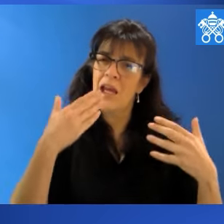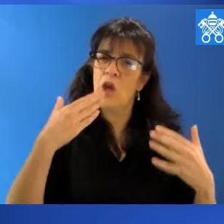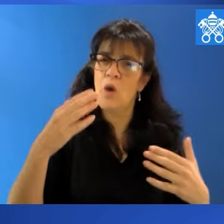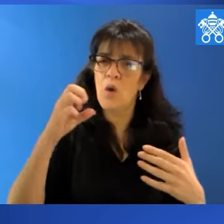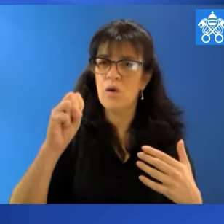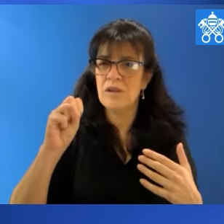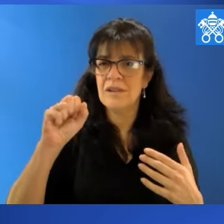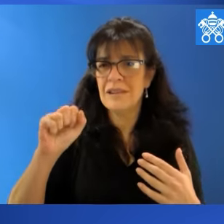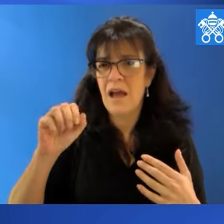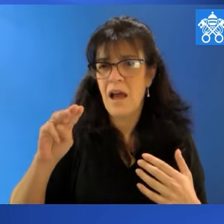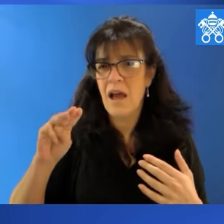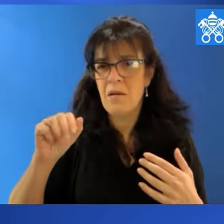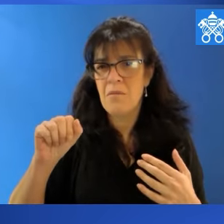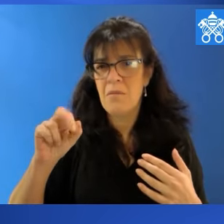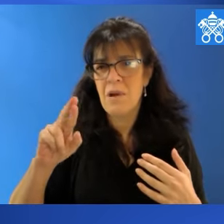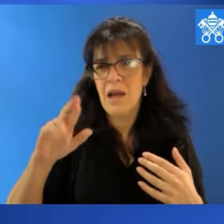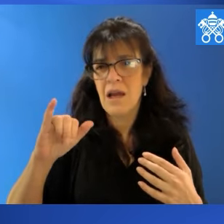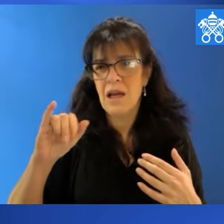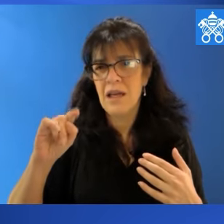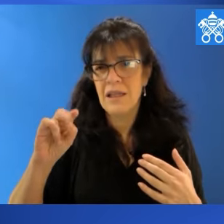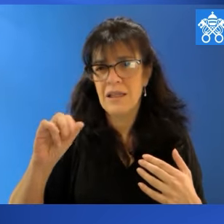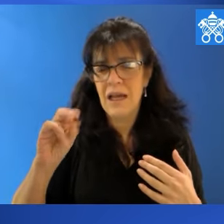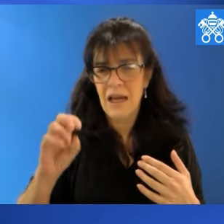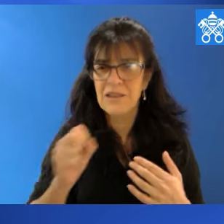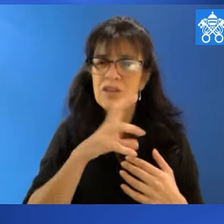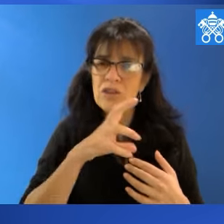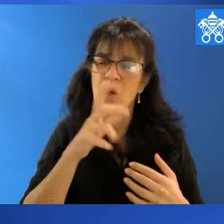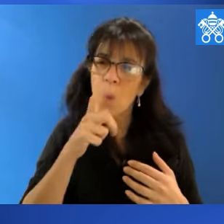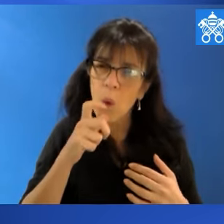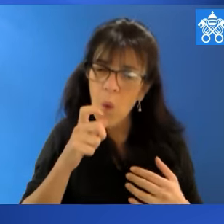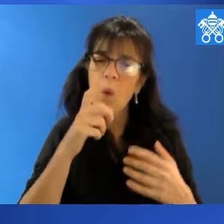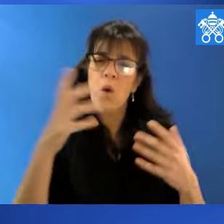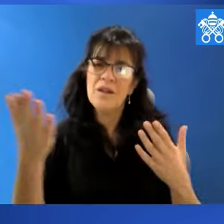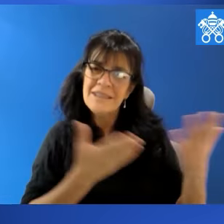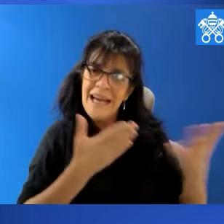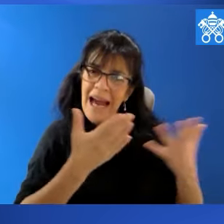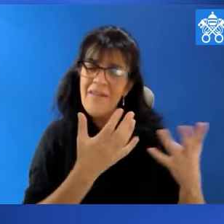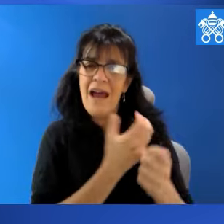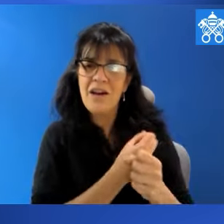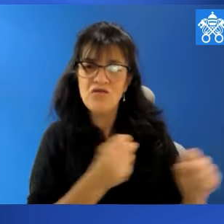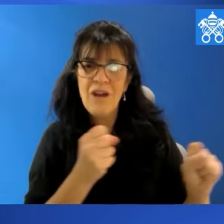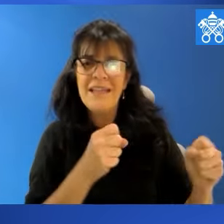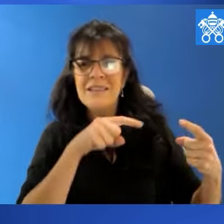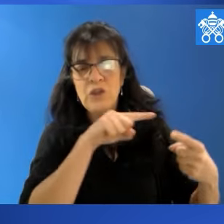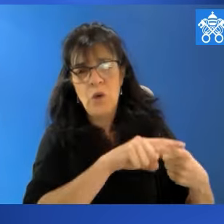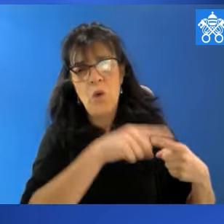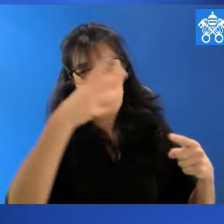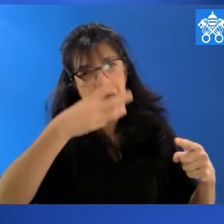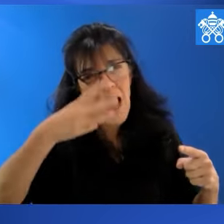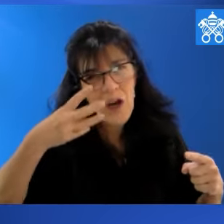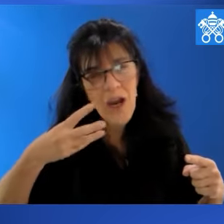who did their utmost to rescue and serve the injured and abandoned migrants on the